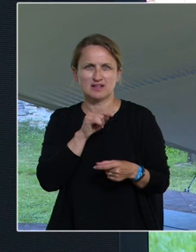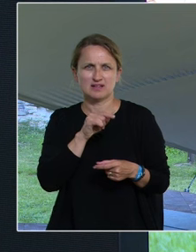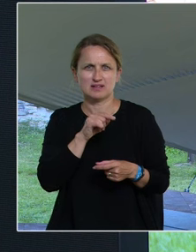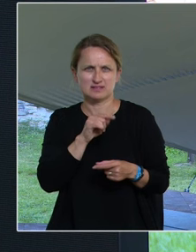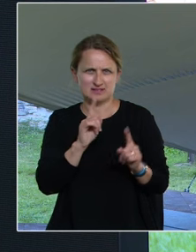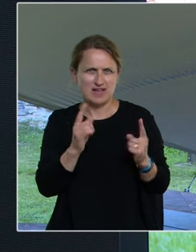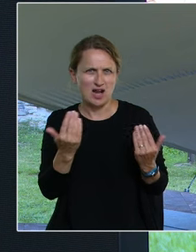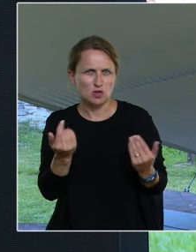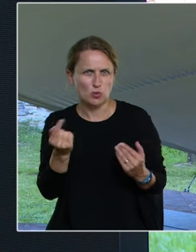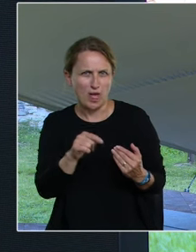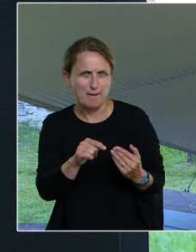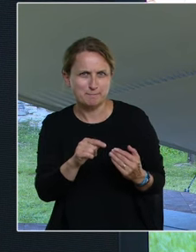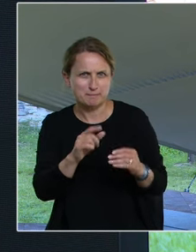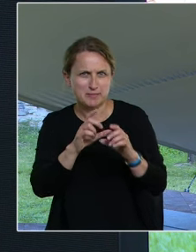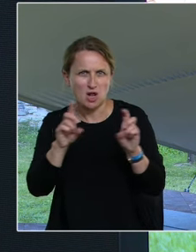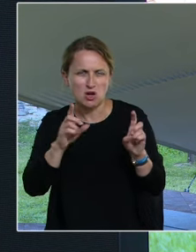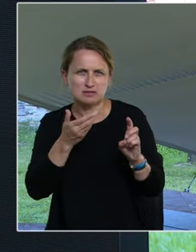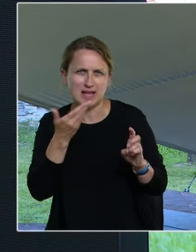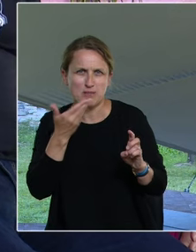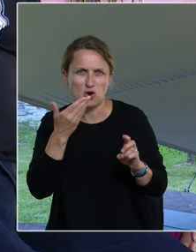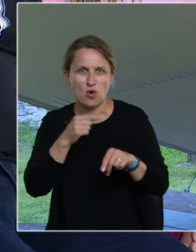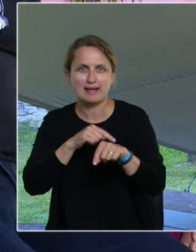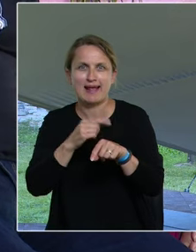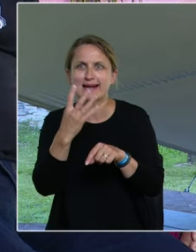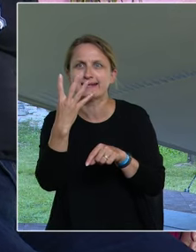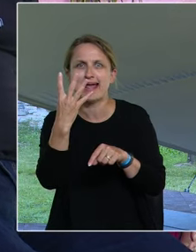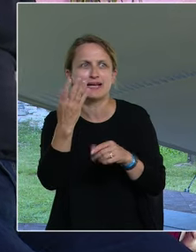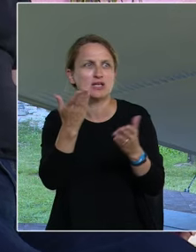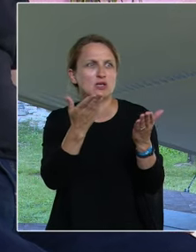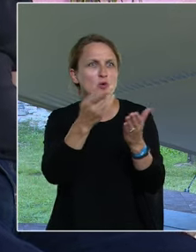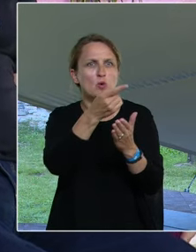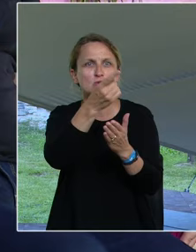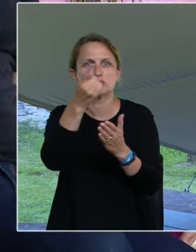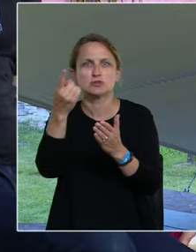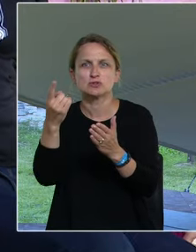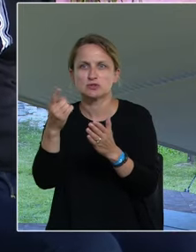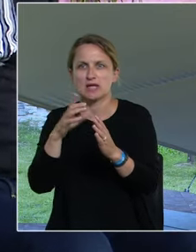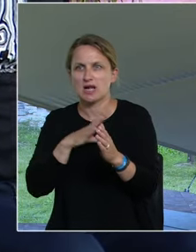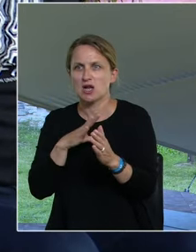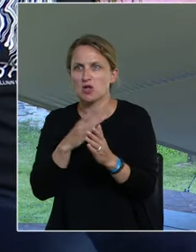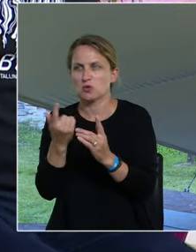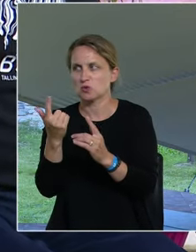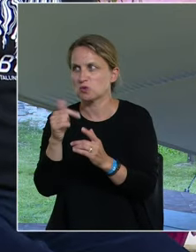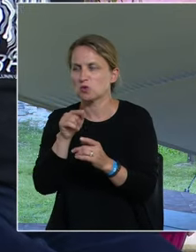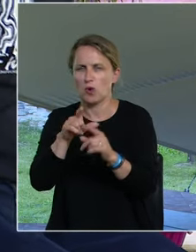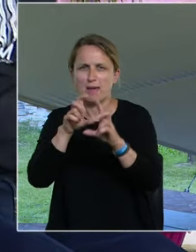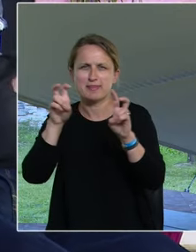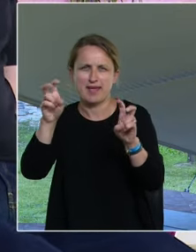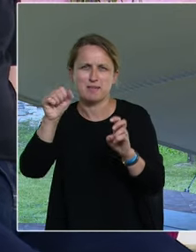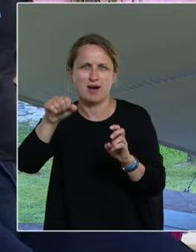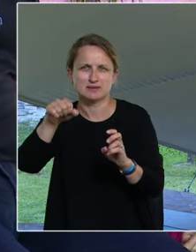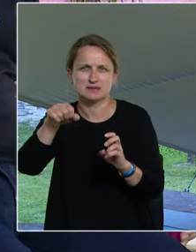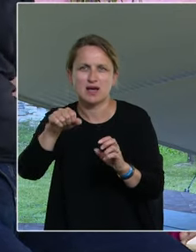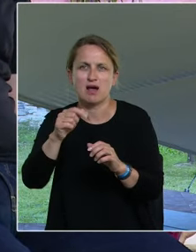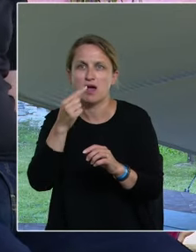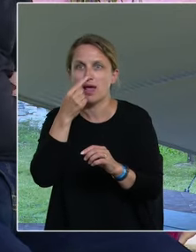today, In 4 o'clock somewhere in the city, metaverse becomes the topic. Yeah. Yes, exactly. So but Katrin has